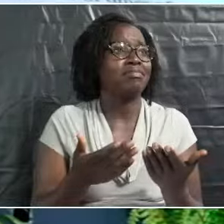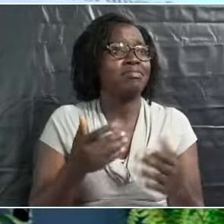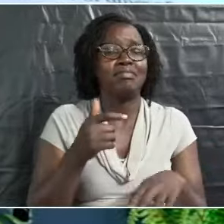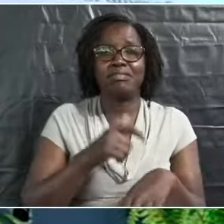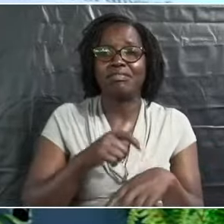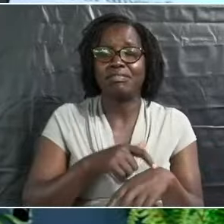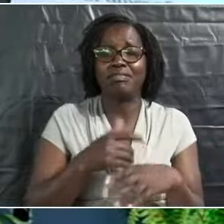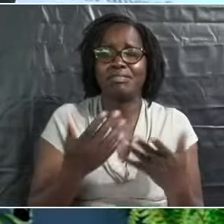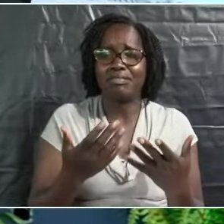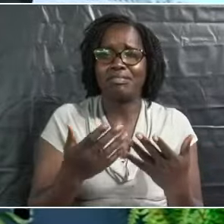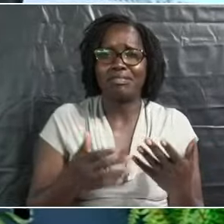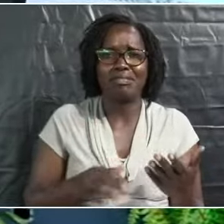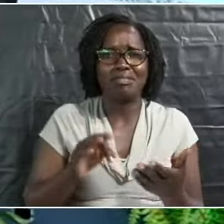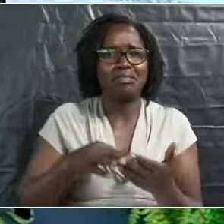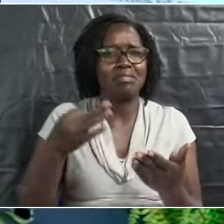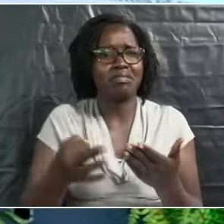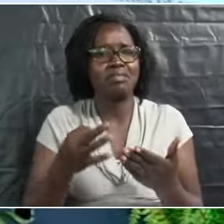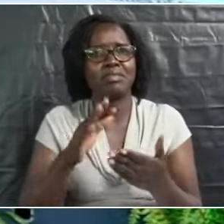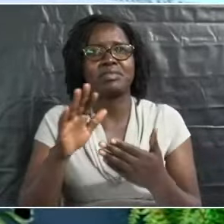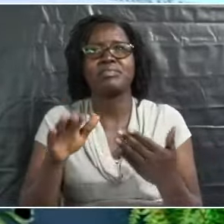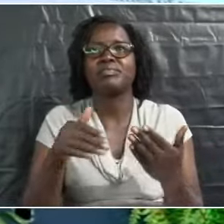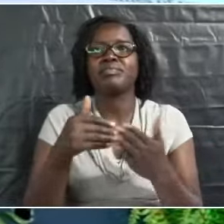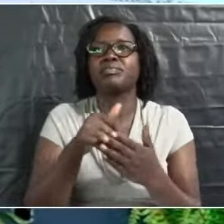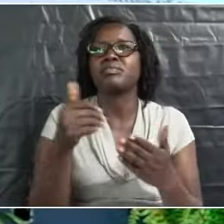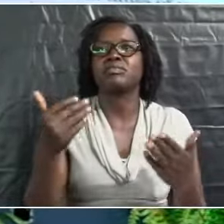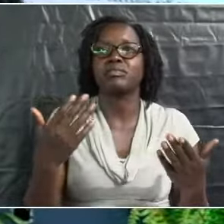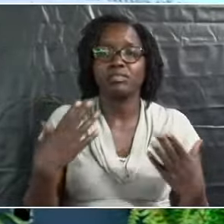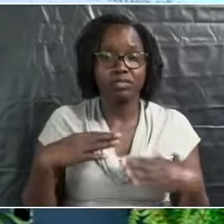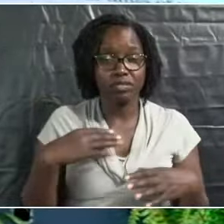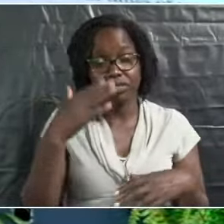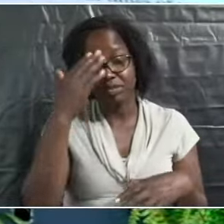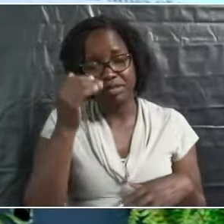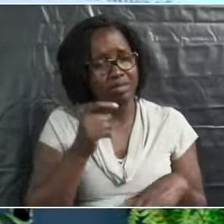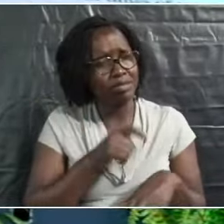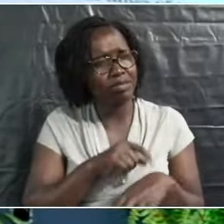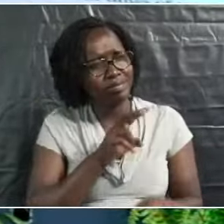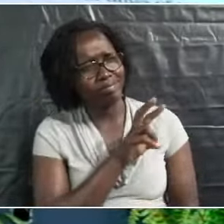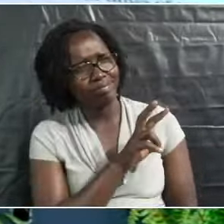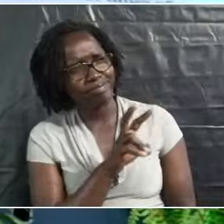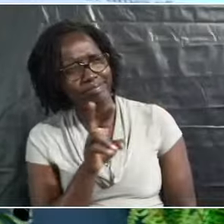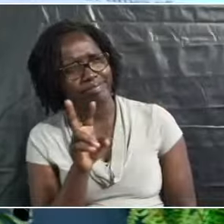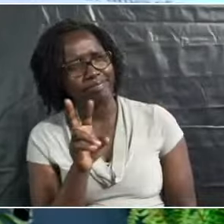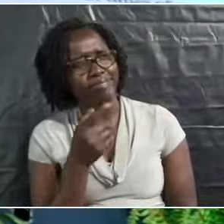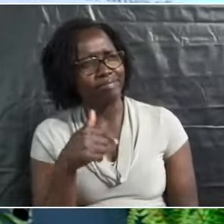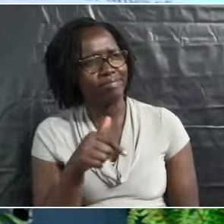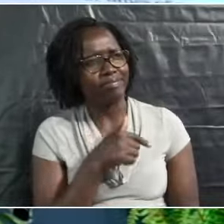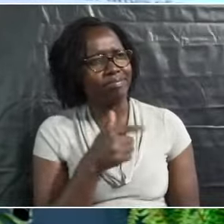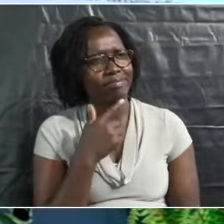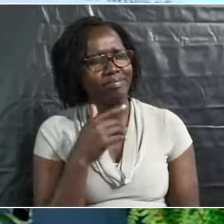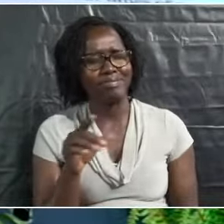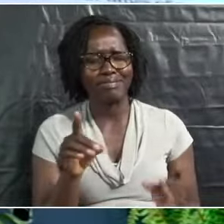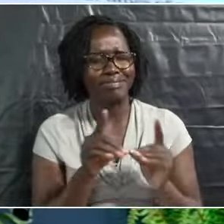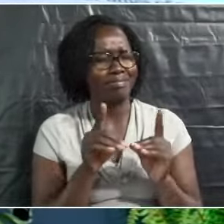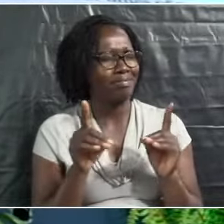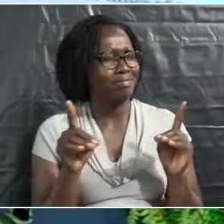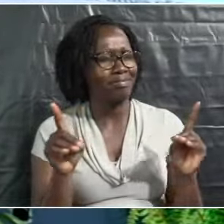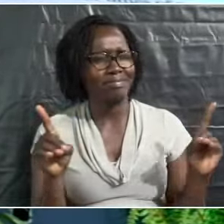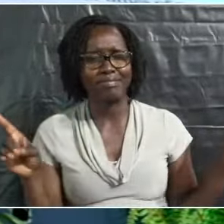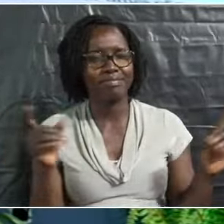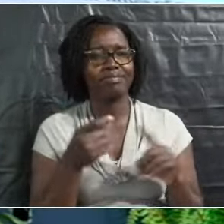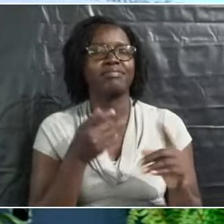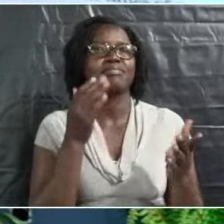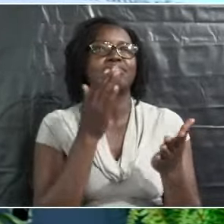we even fail to reach other people because when they look at us, we are so far away from the